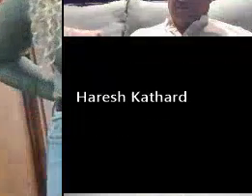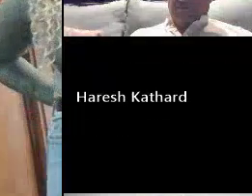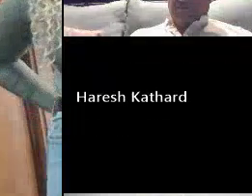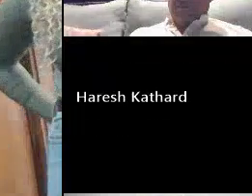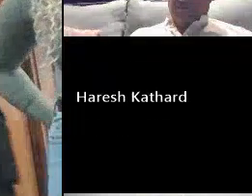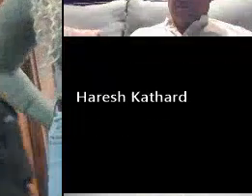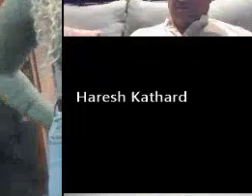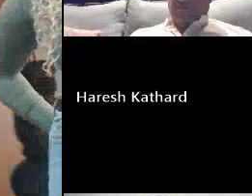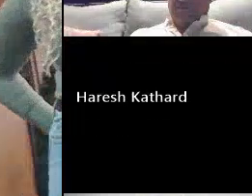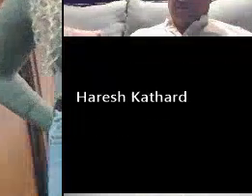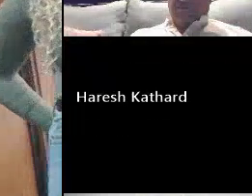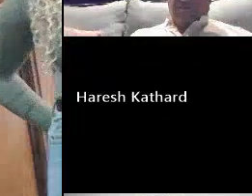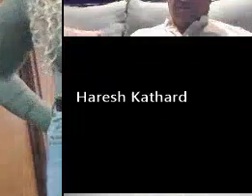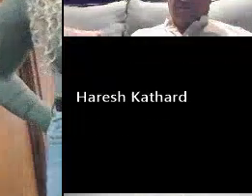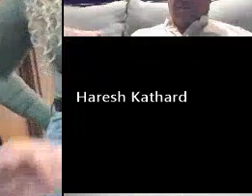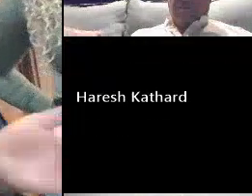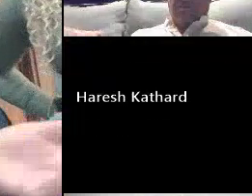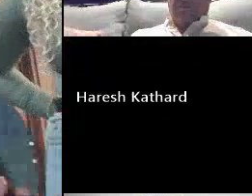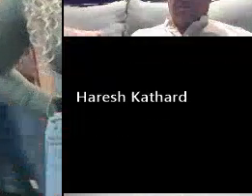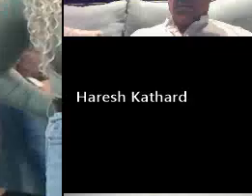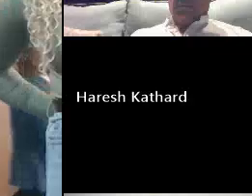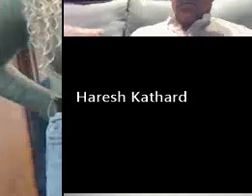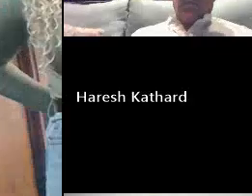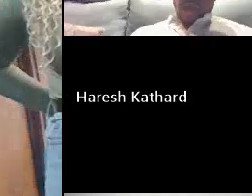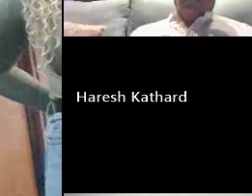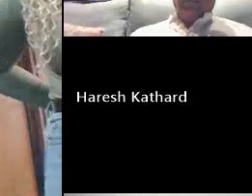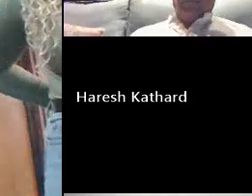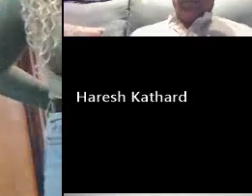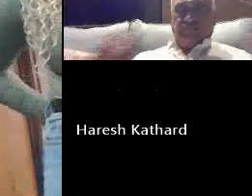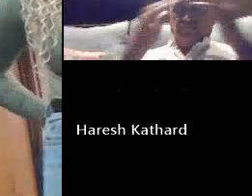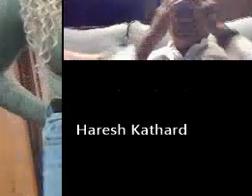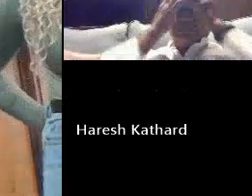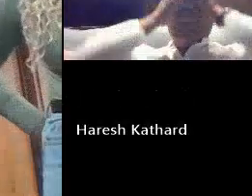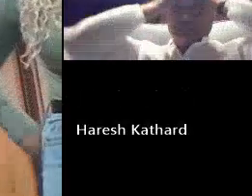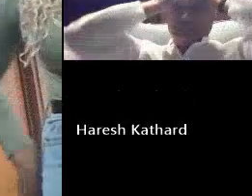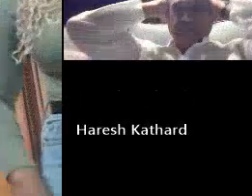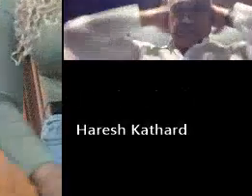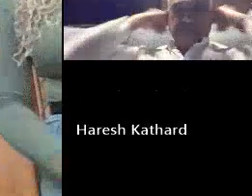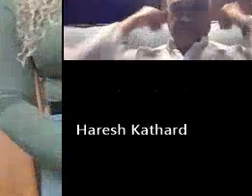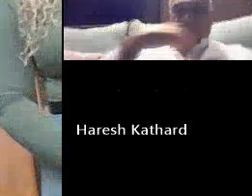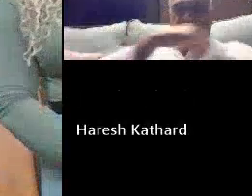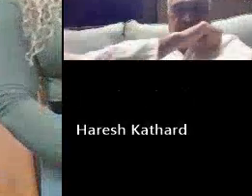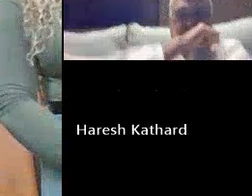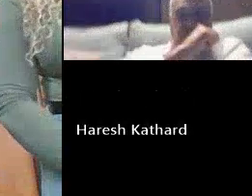It's supposed to be a public event, but it's on the